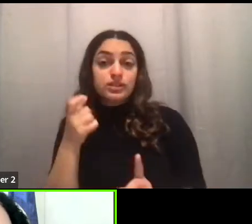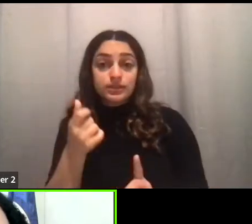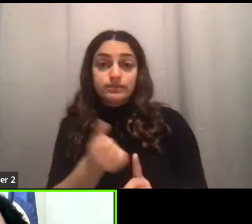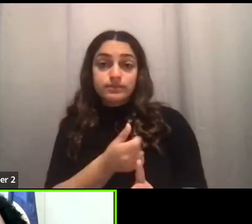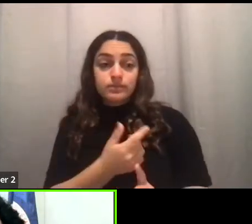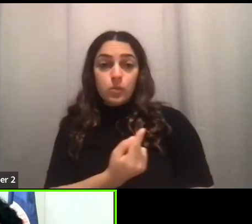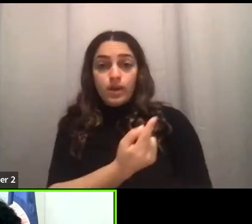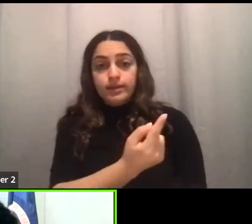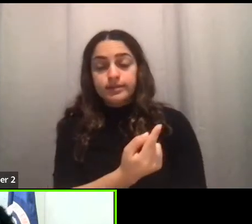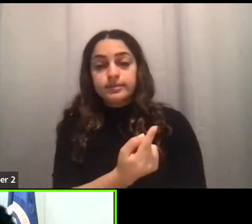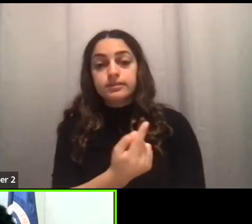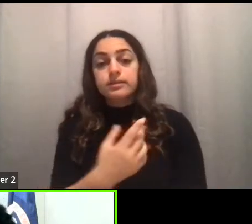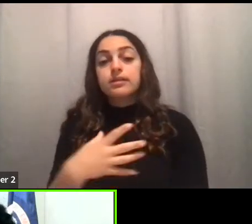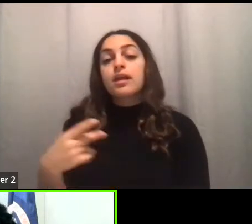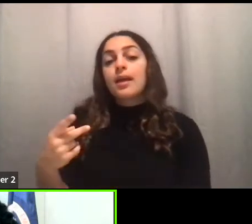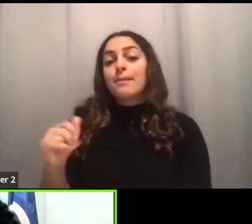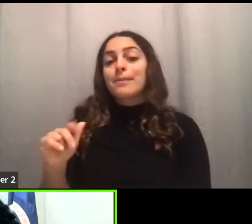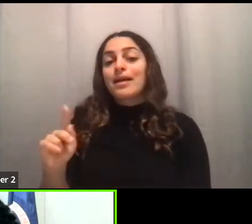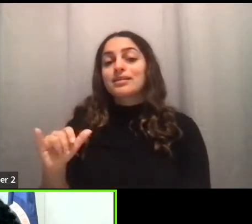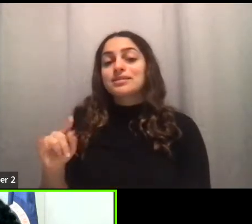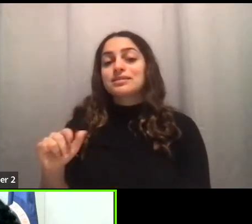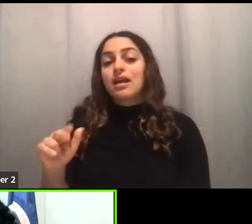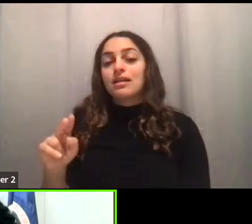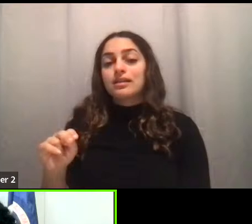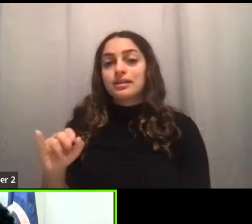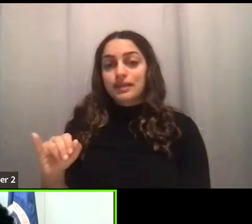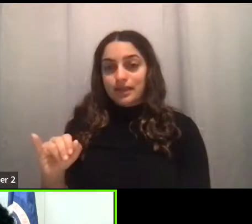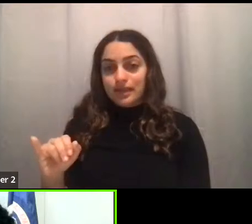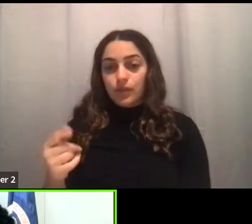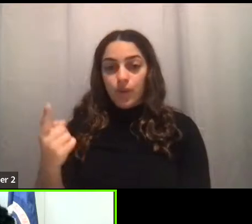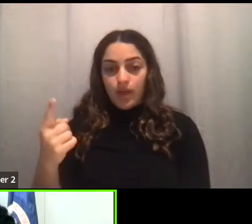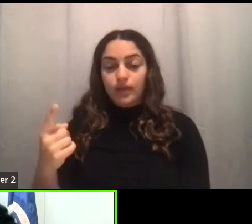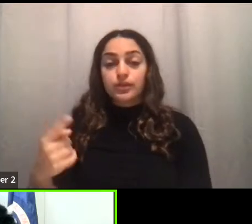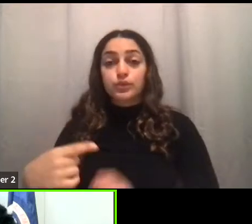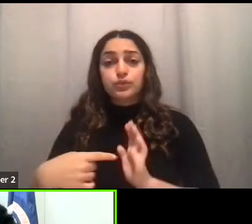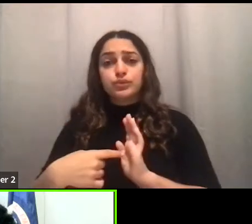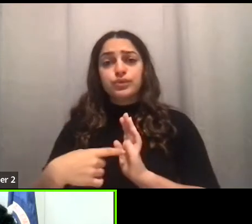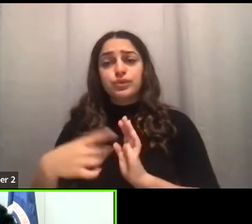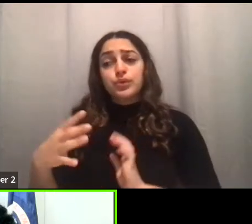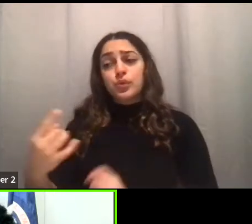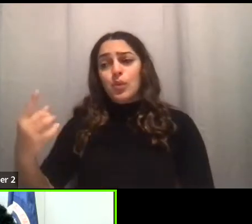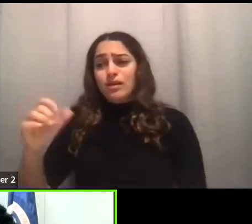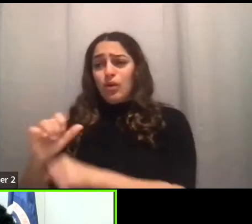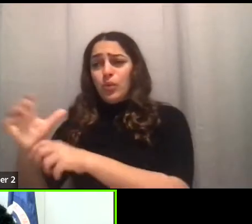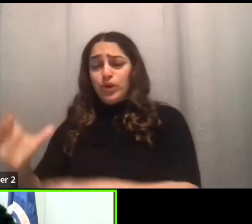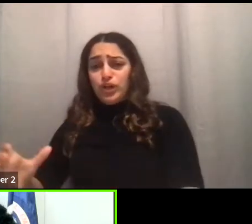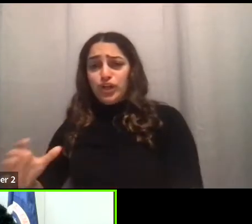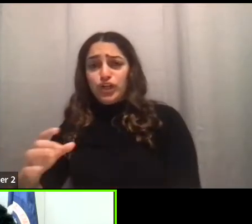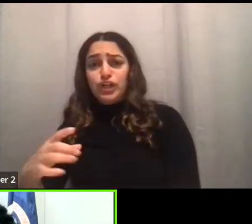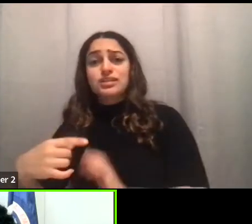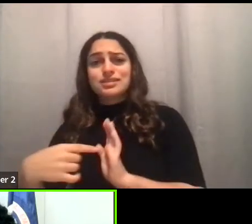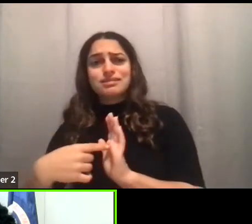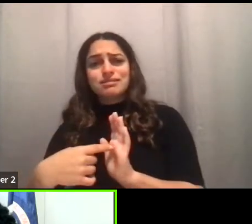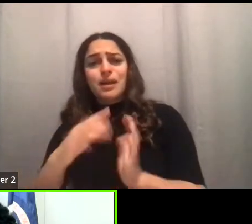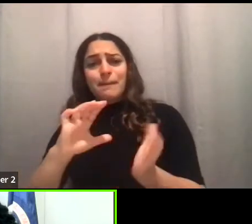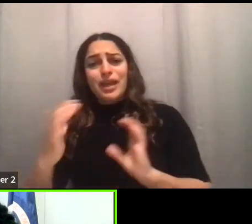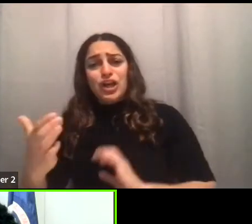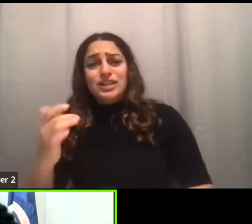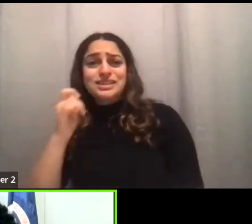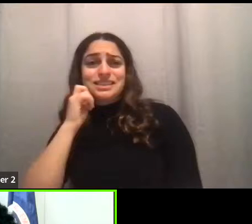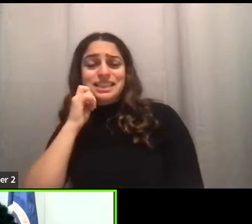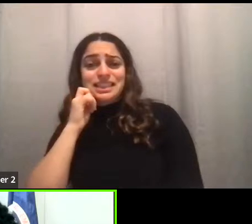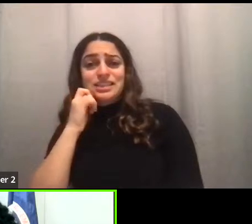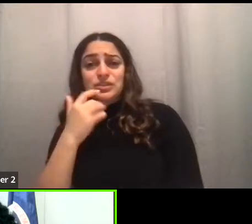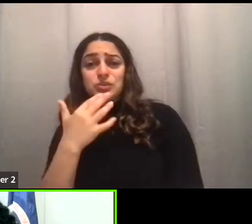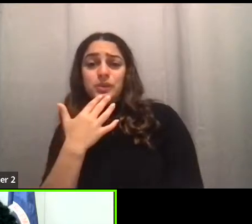who shopped foreman compared his skin color to quote a turd placed a cup of feces on his desk saying that it resembled the